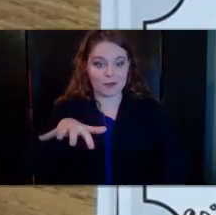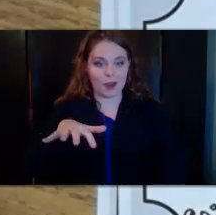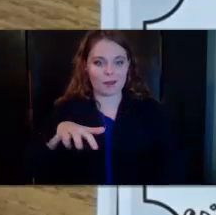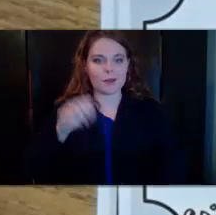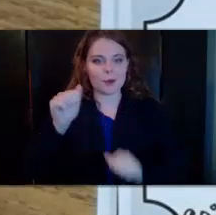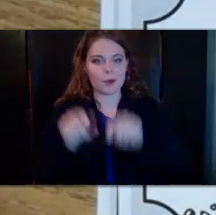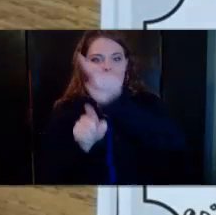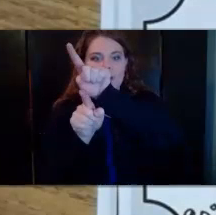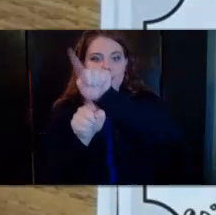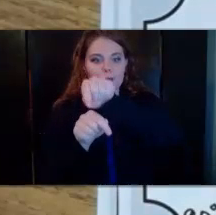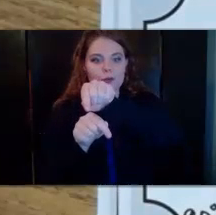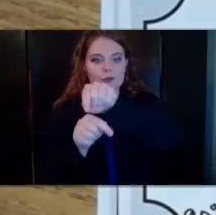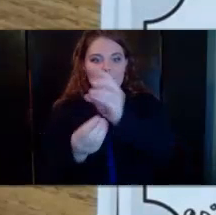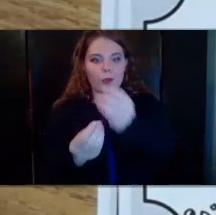sides.